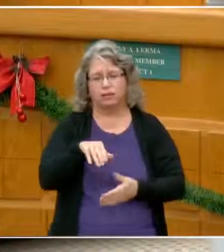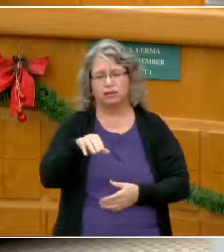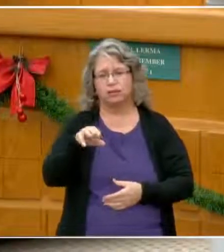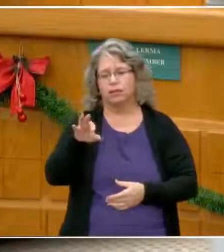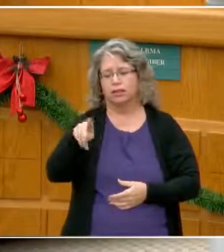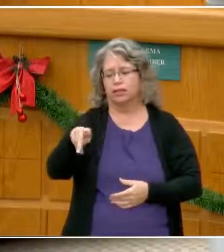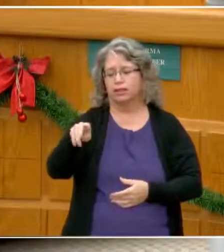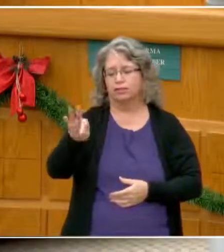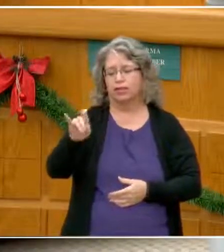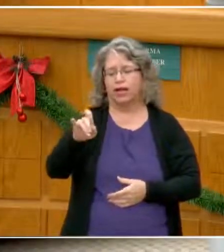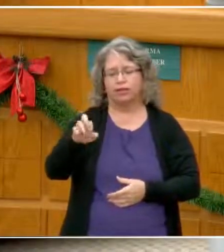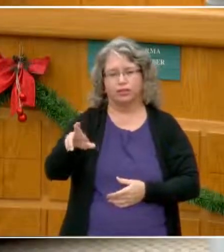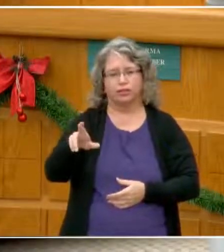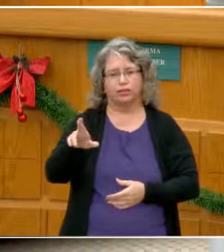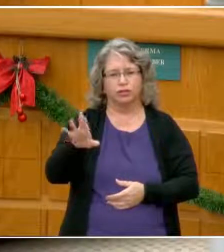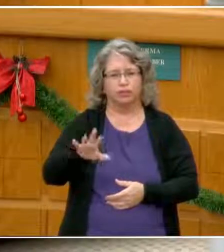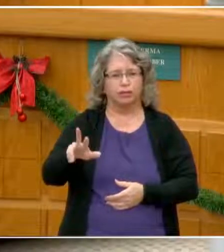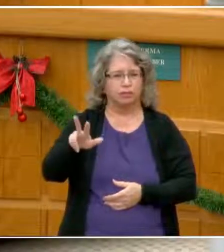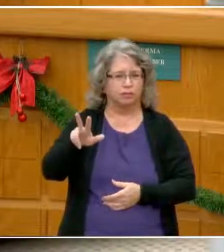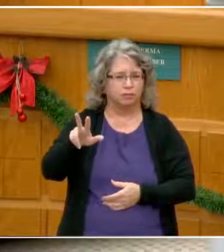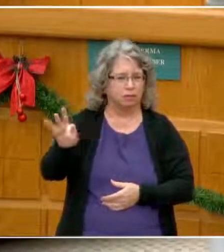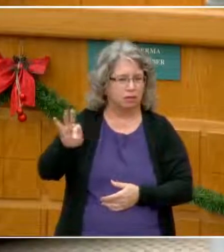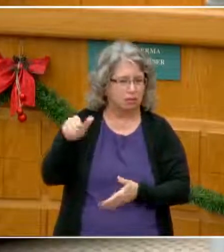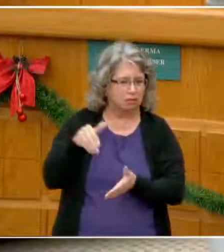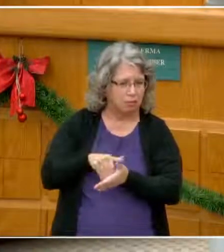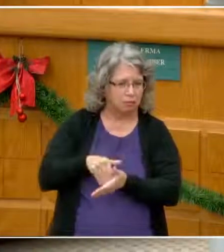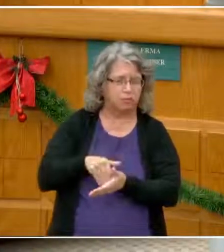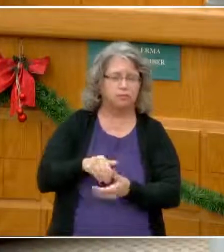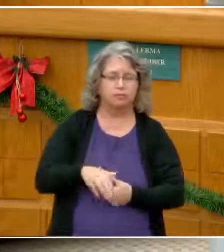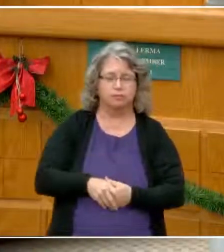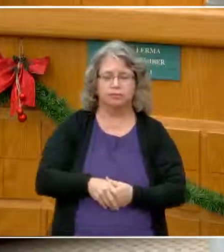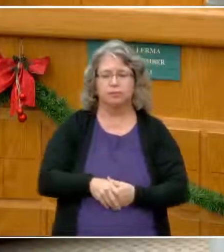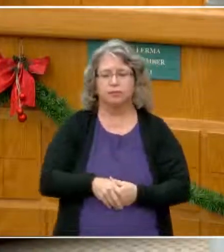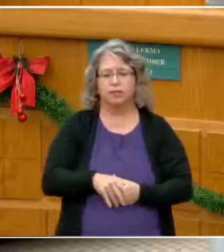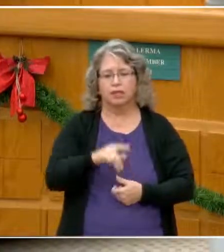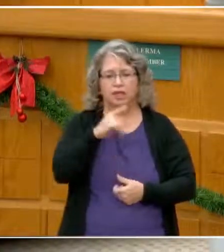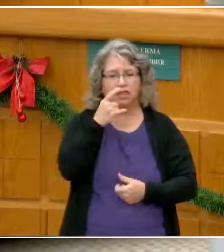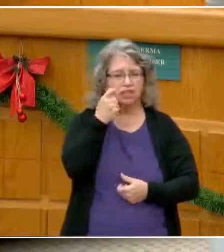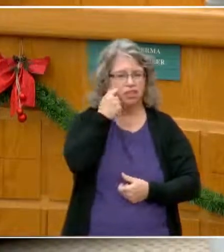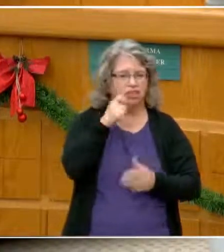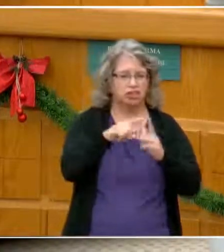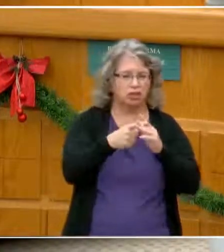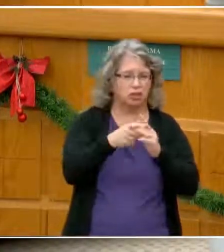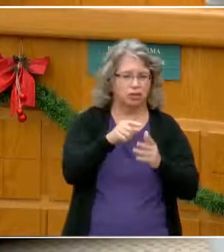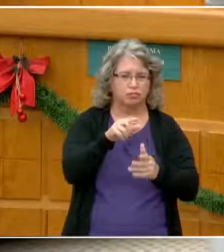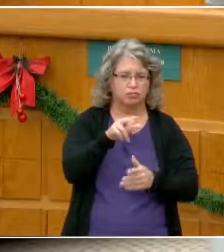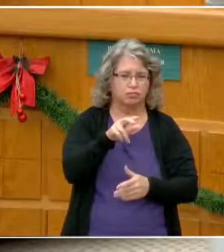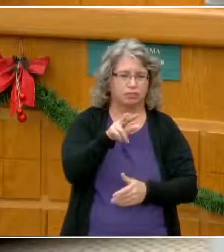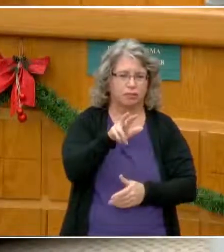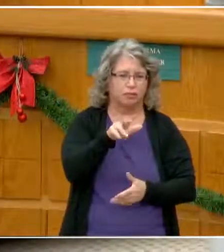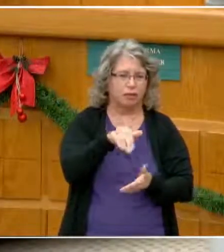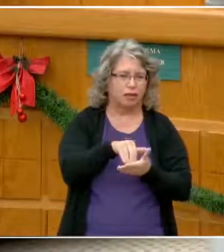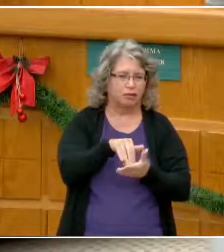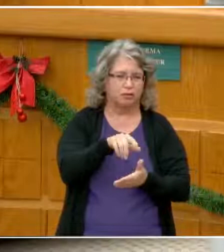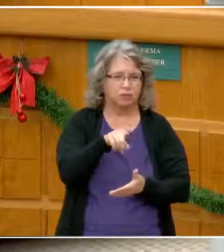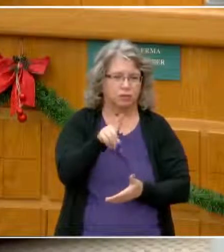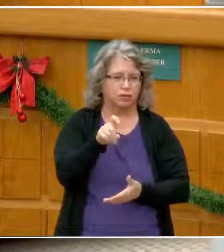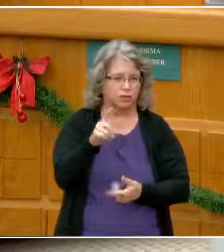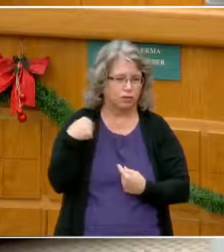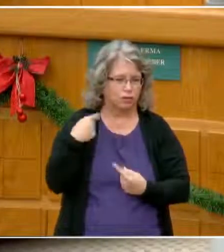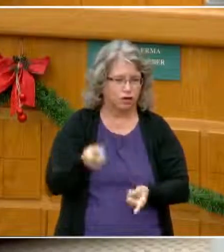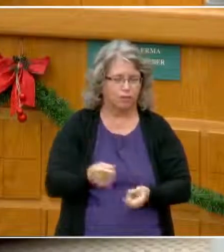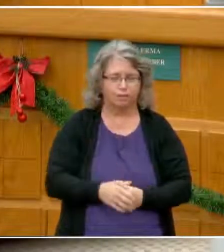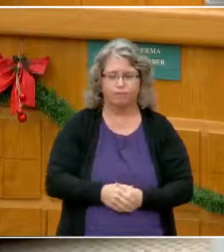are just beginning, so about 3,100 so far. Next slide. Our boosters. The health district